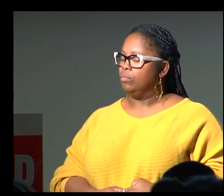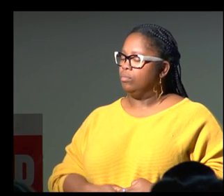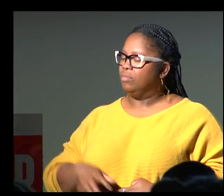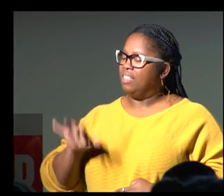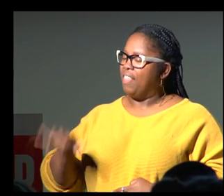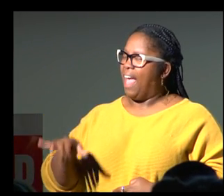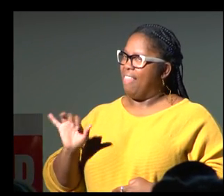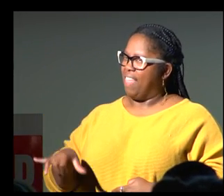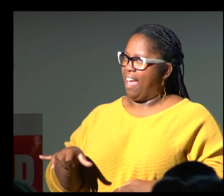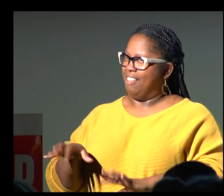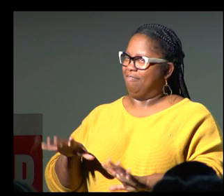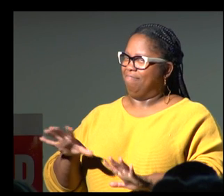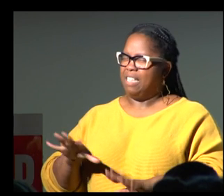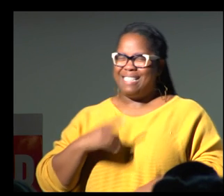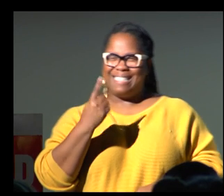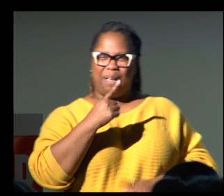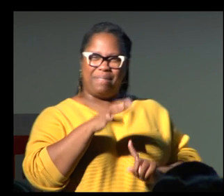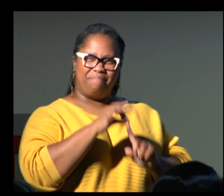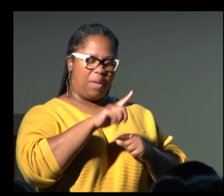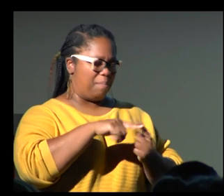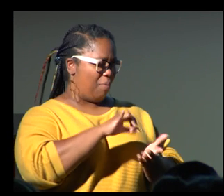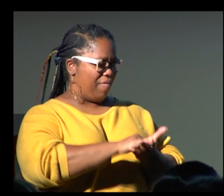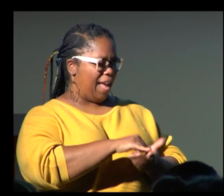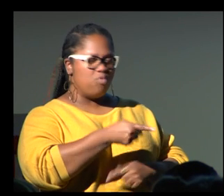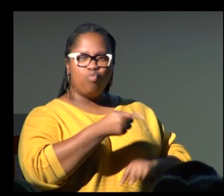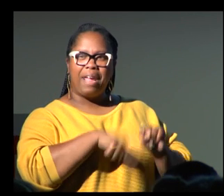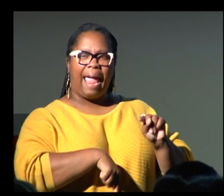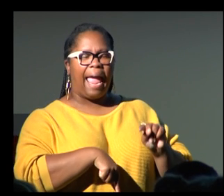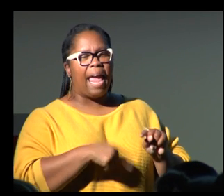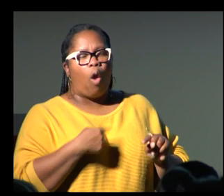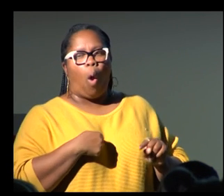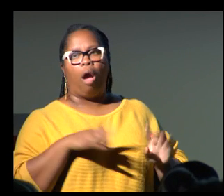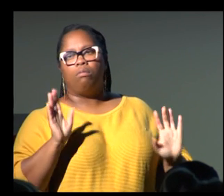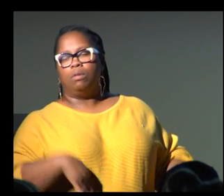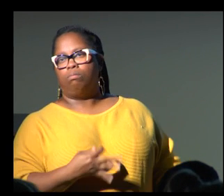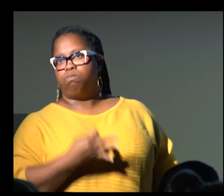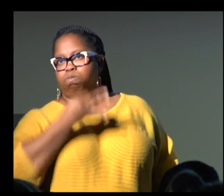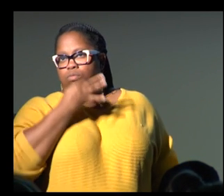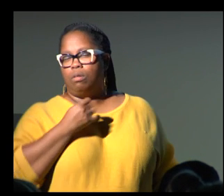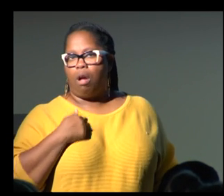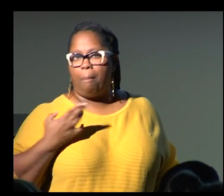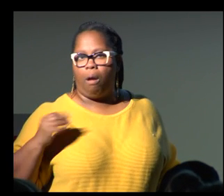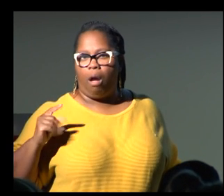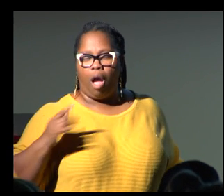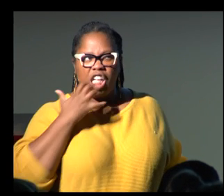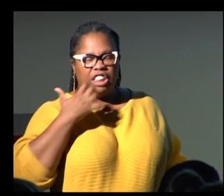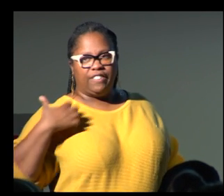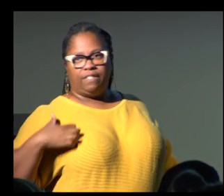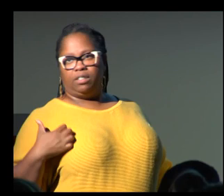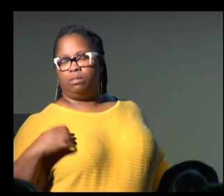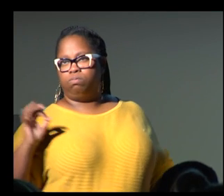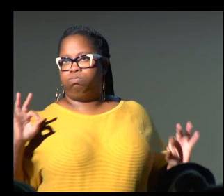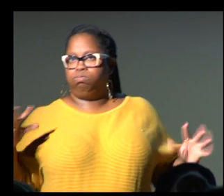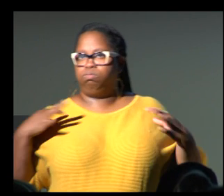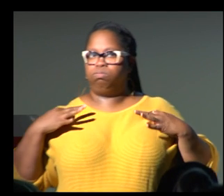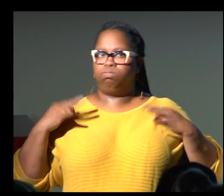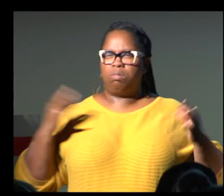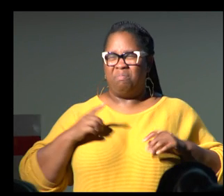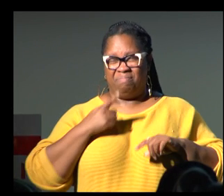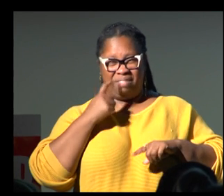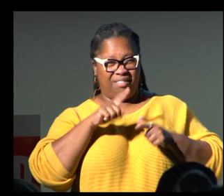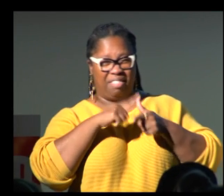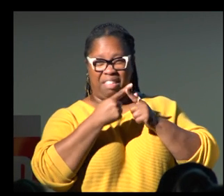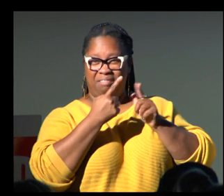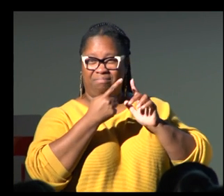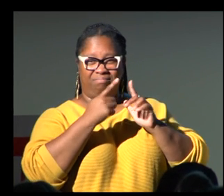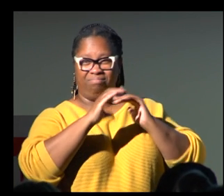Yeah, there's something about that, right? You can't just sit in this place of like, oh, I got this, I'm hot. Yeah. Because then you stay stagnant, no?